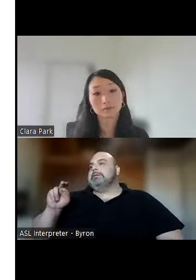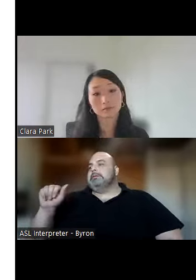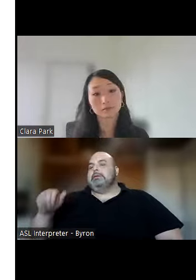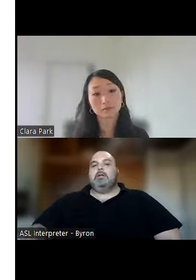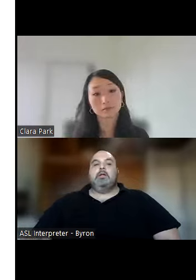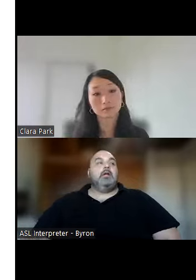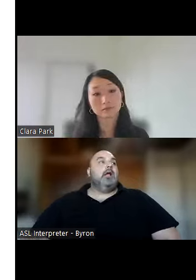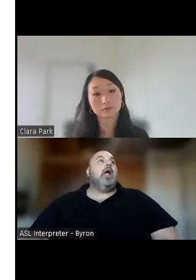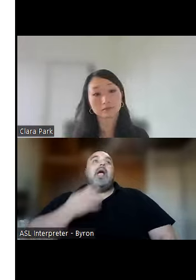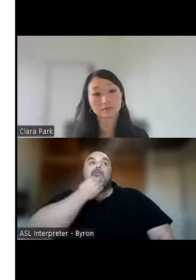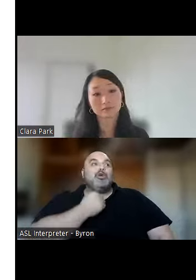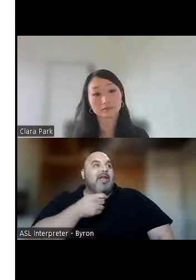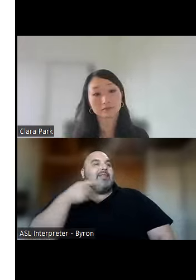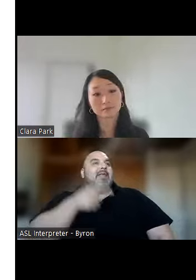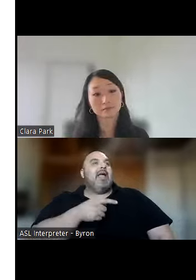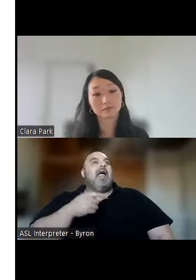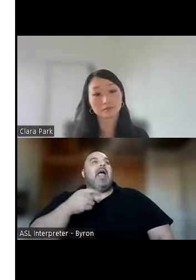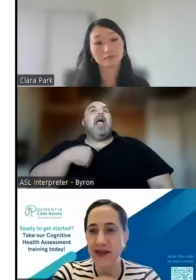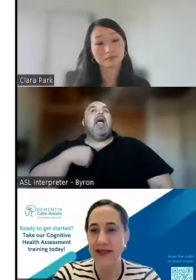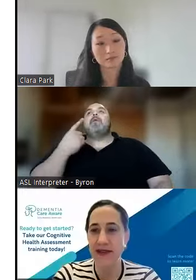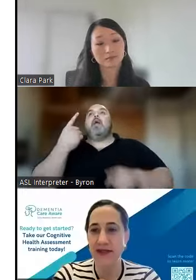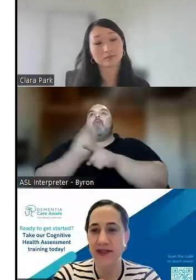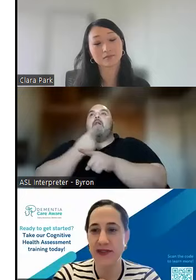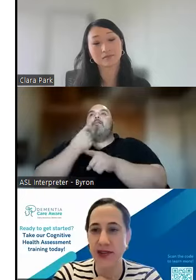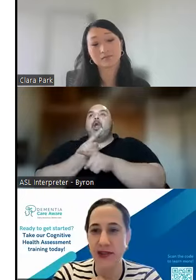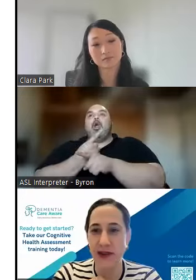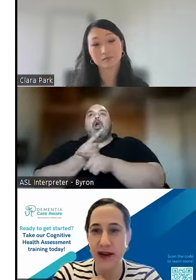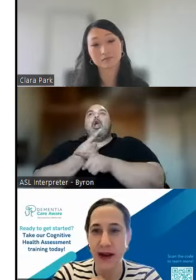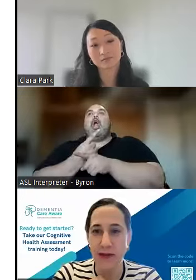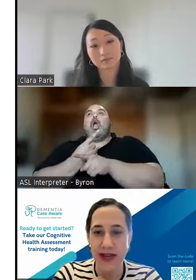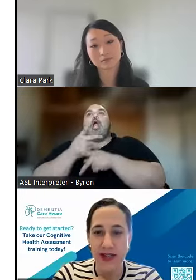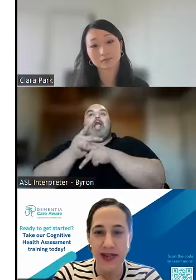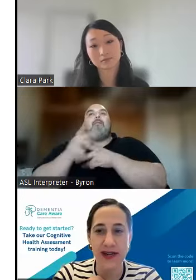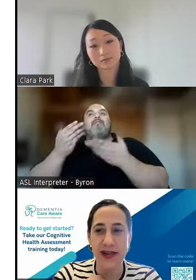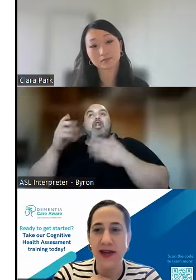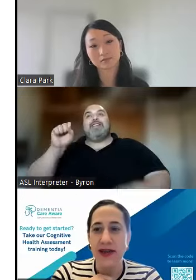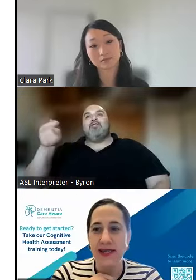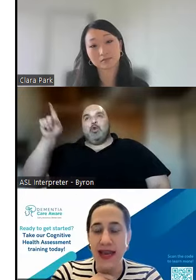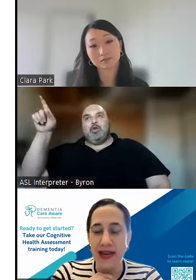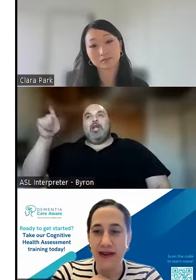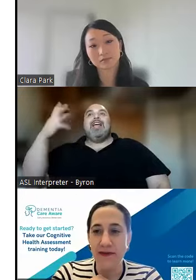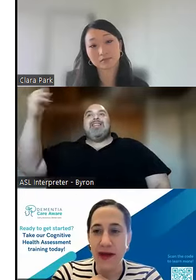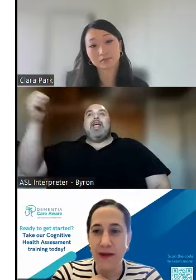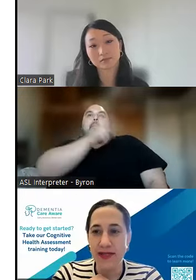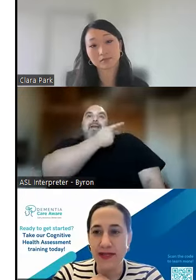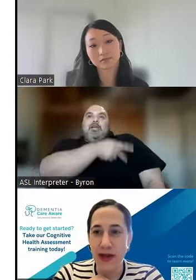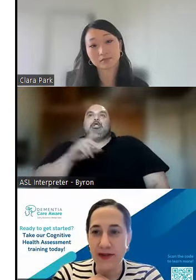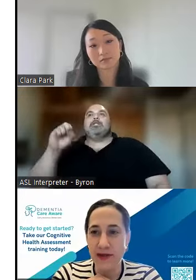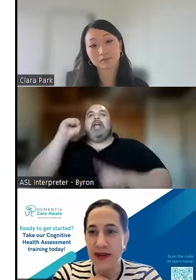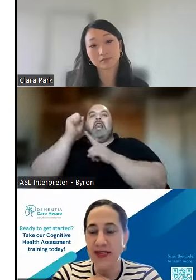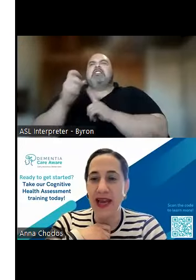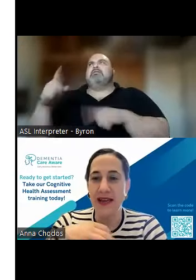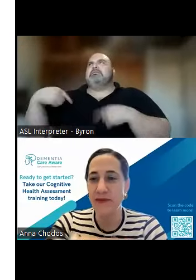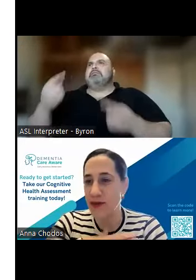I appreciate that. I've been a primary care provider here at San Francisco General in our outpatient setting since